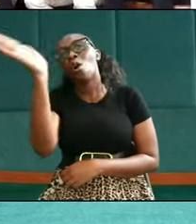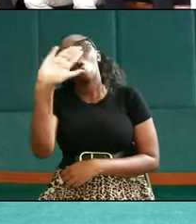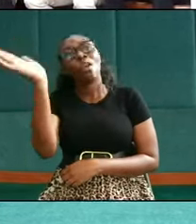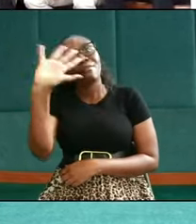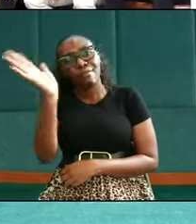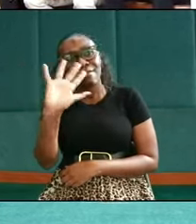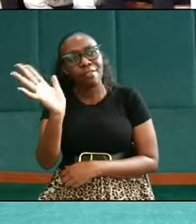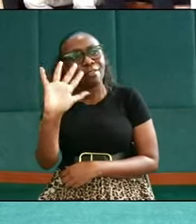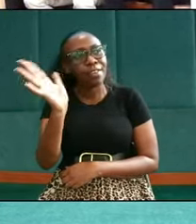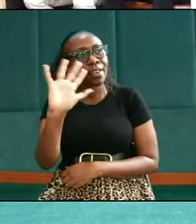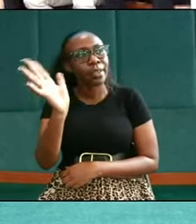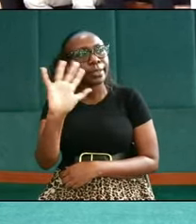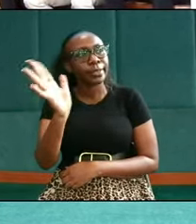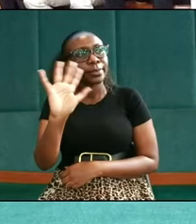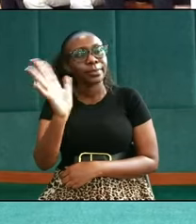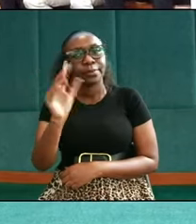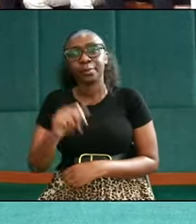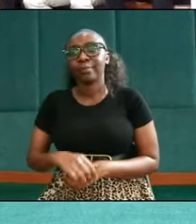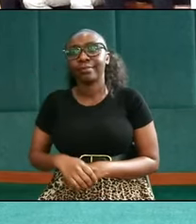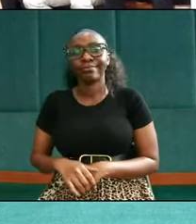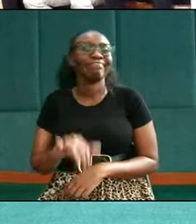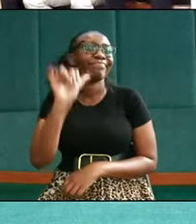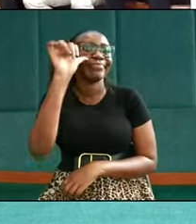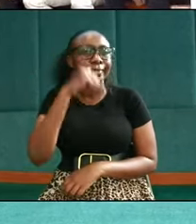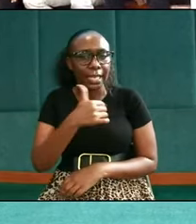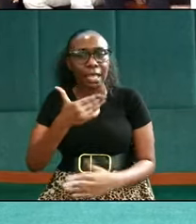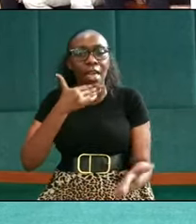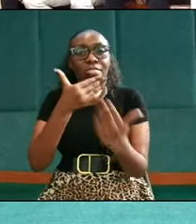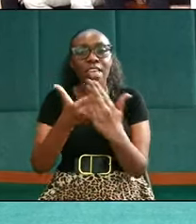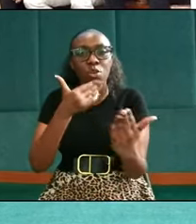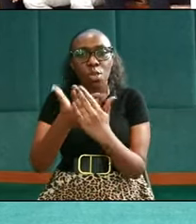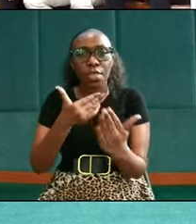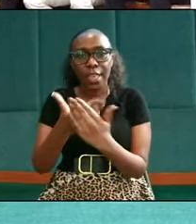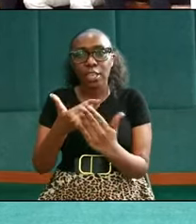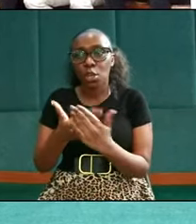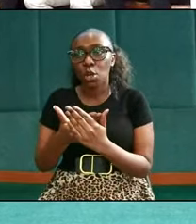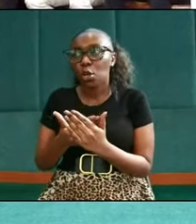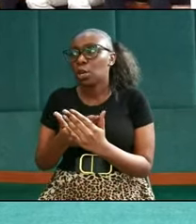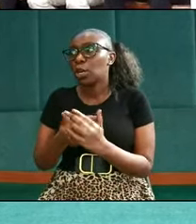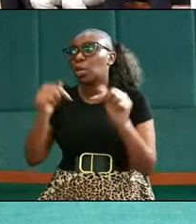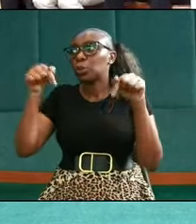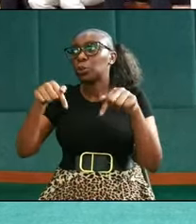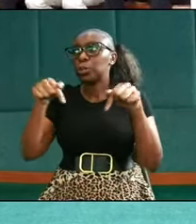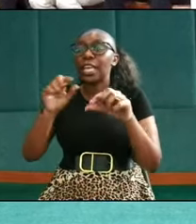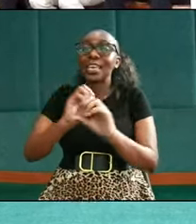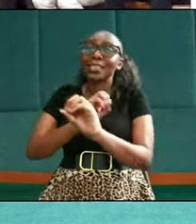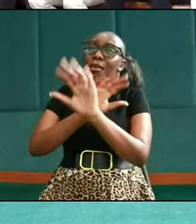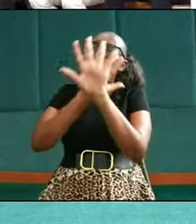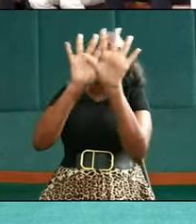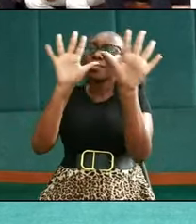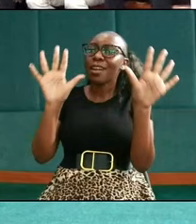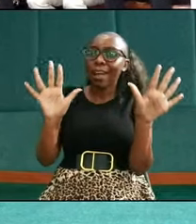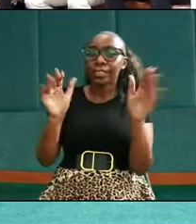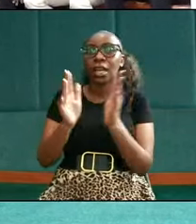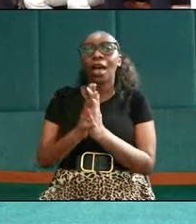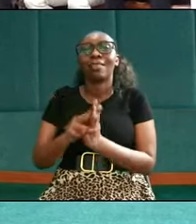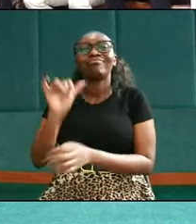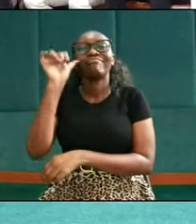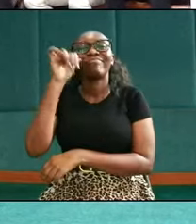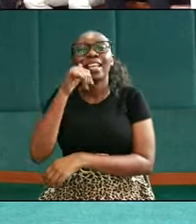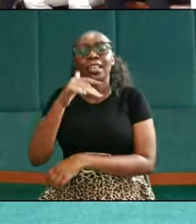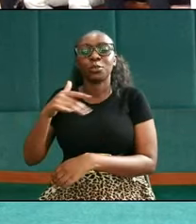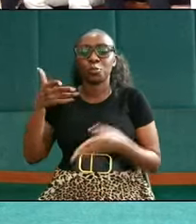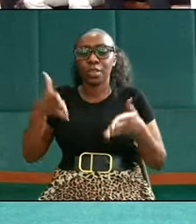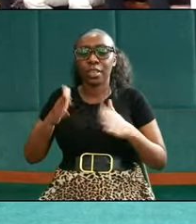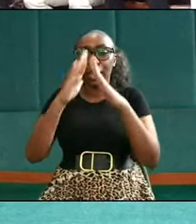us, please. Oh, nice. Thank you. It's right and nice to be here in the house of the Lord.